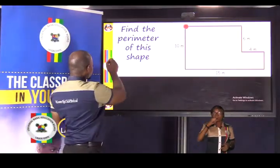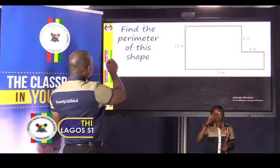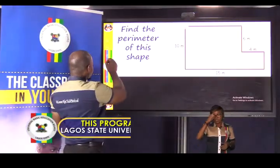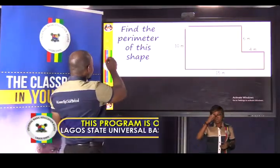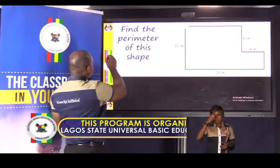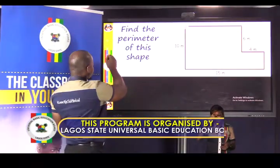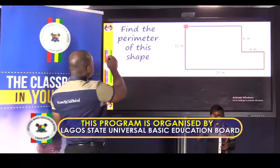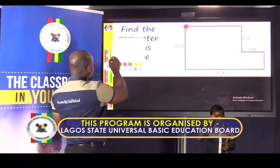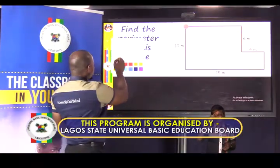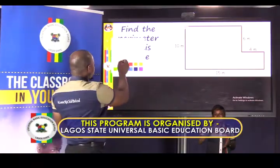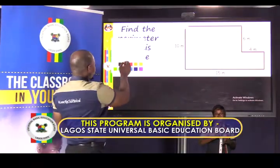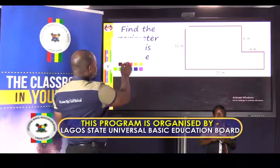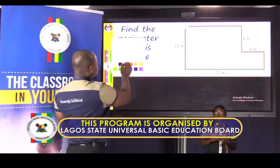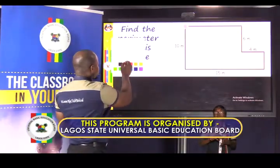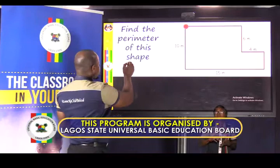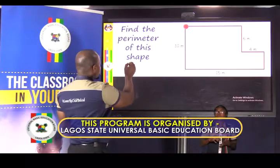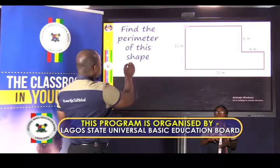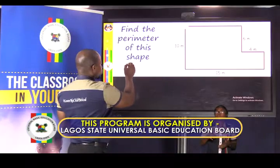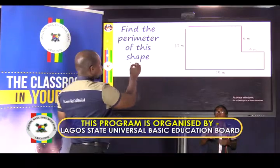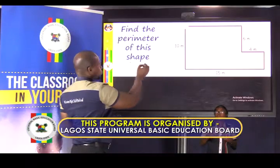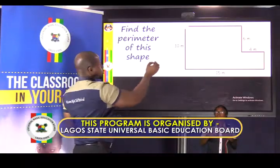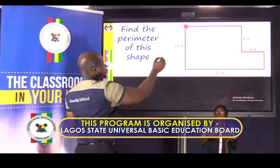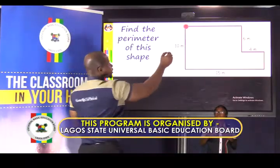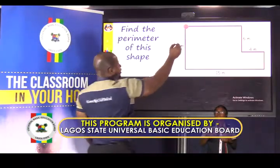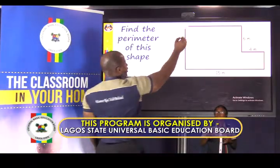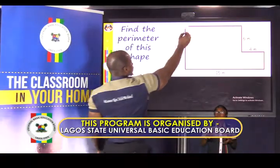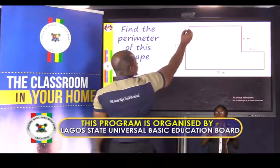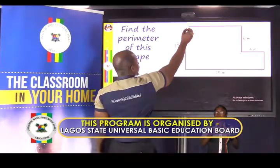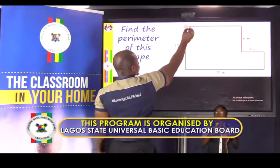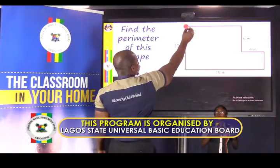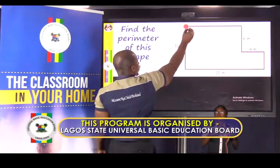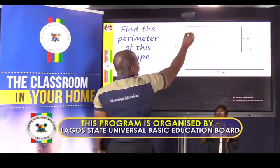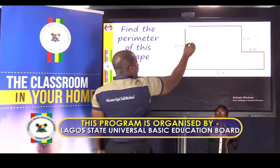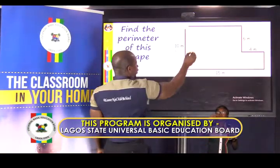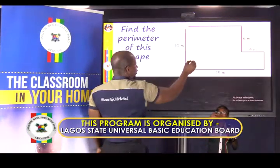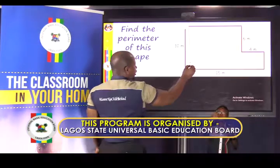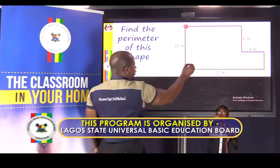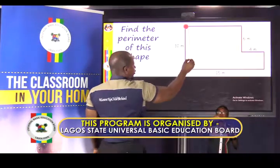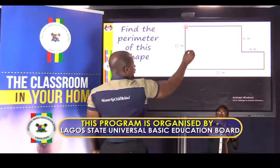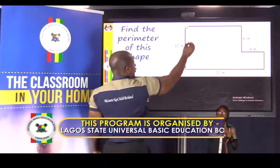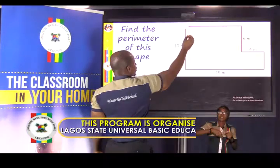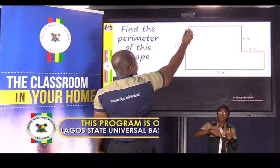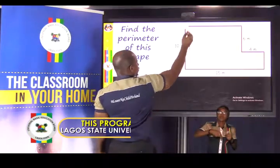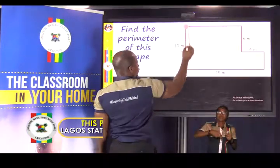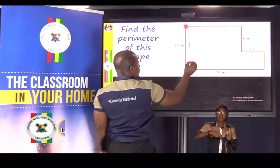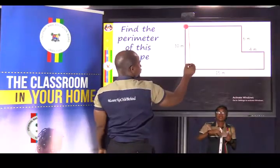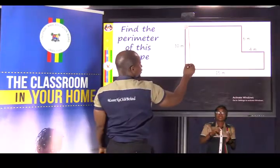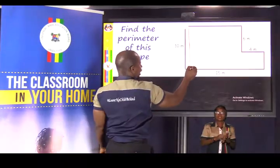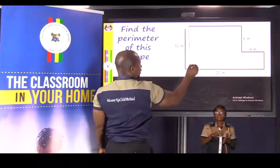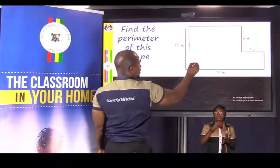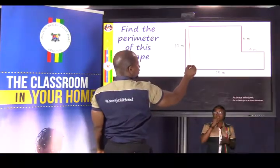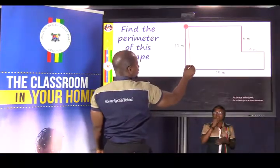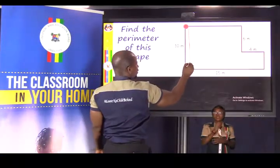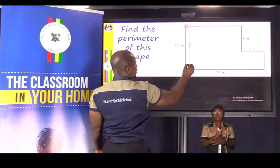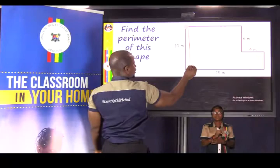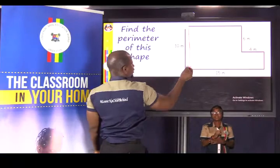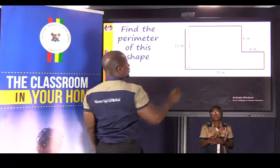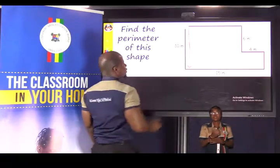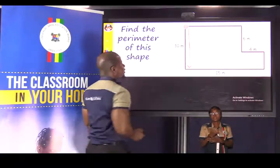will reflect, well, a red color should do. So coming down here,